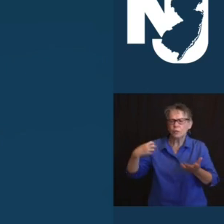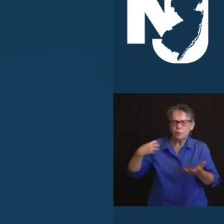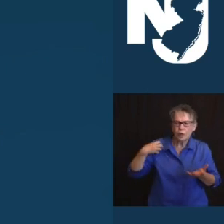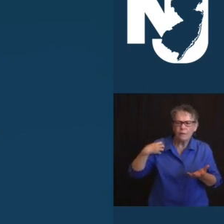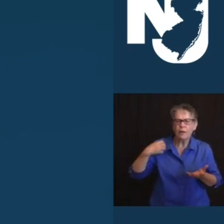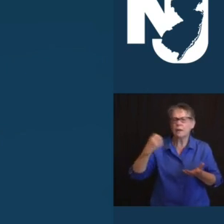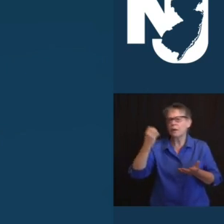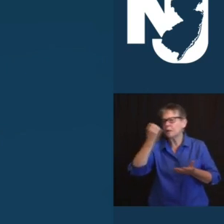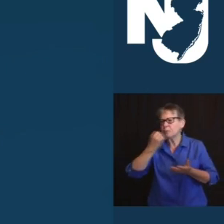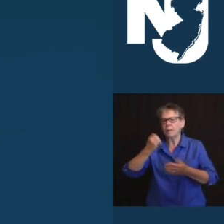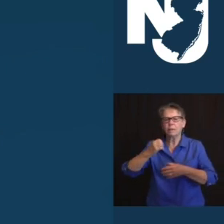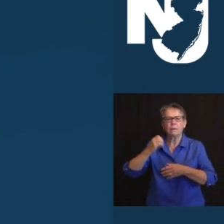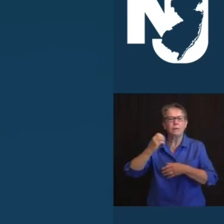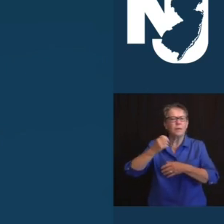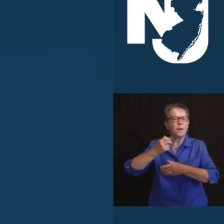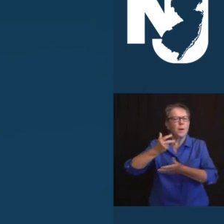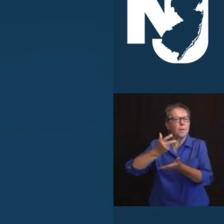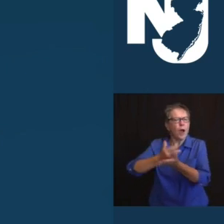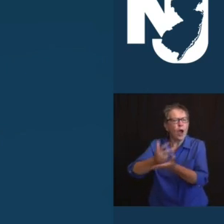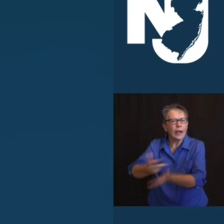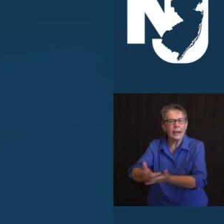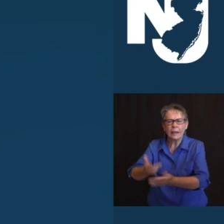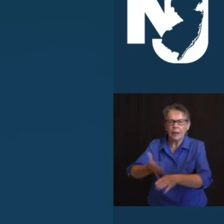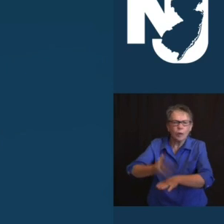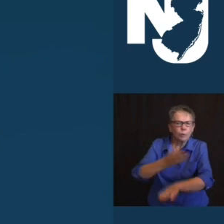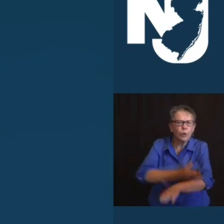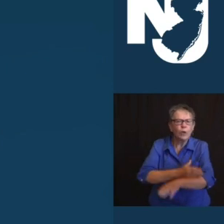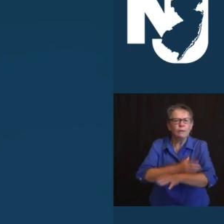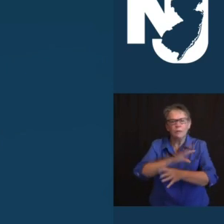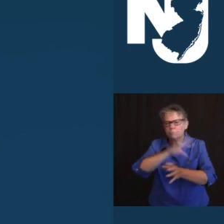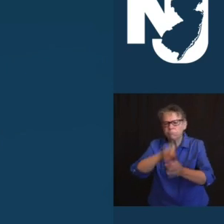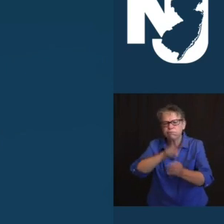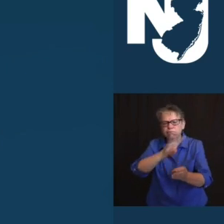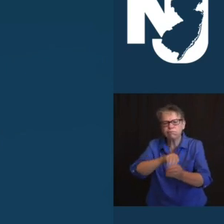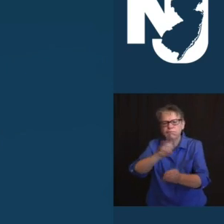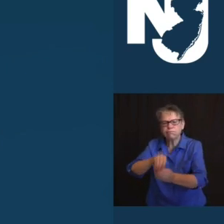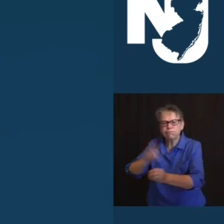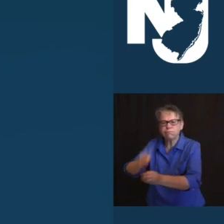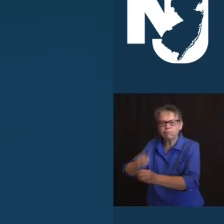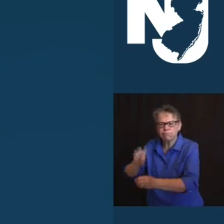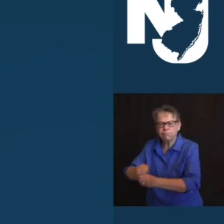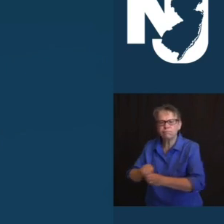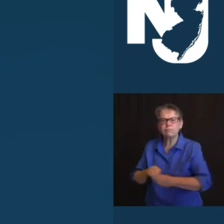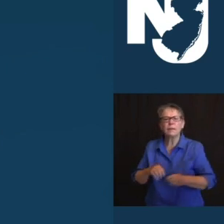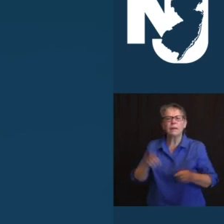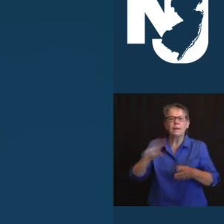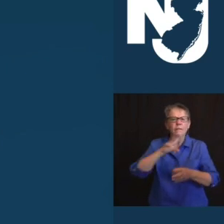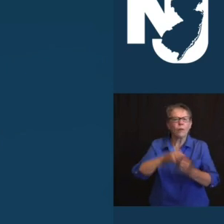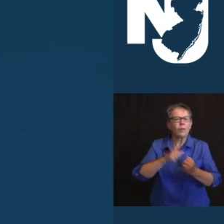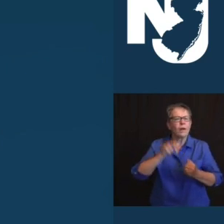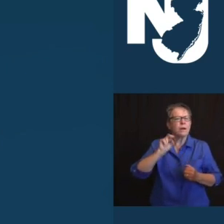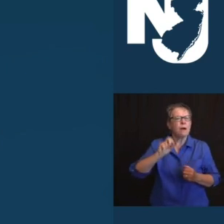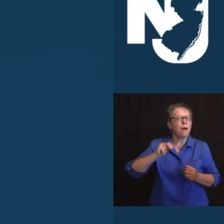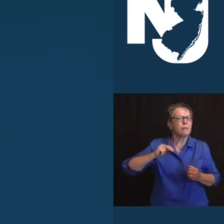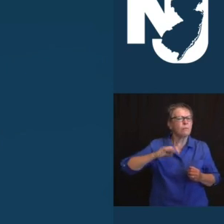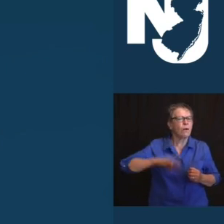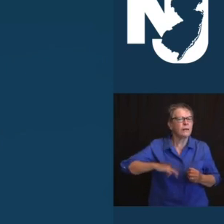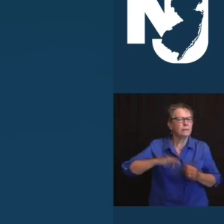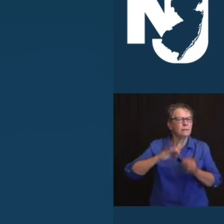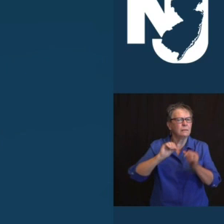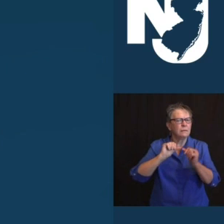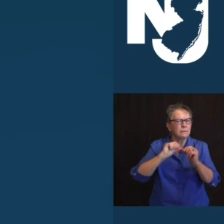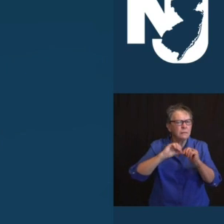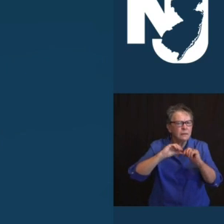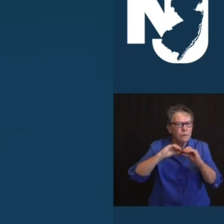the various nonprofit organizations he supported and the community boards on which he served. He was known as a vigorous and passionate